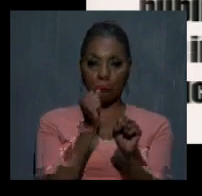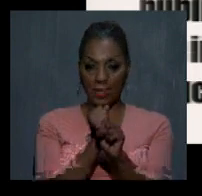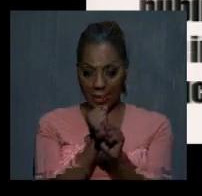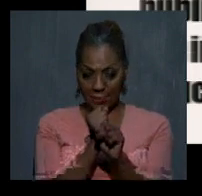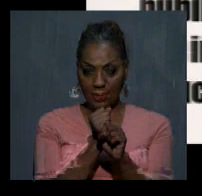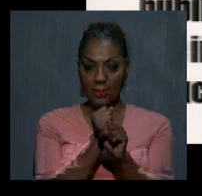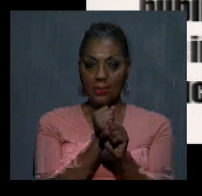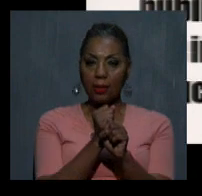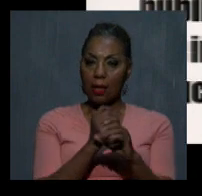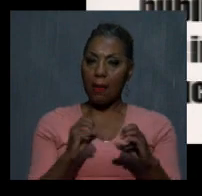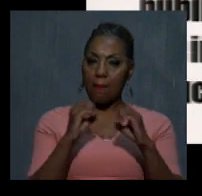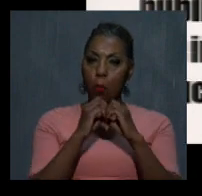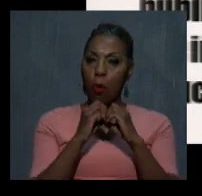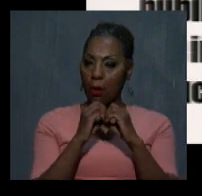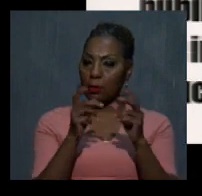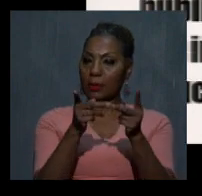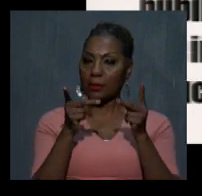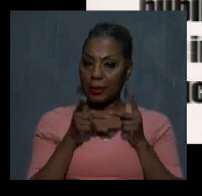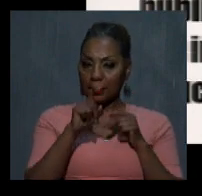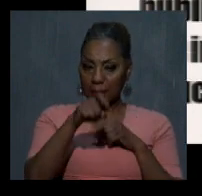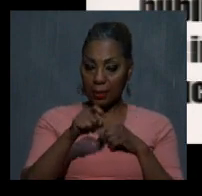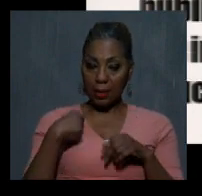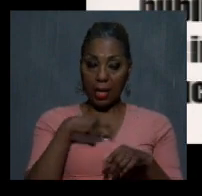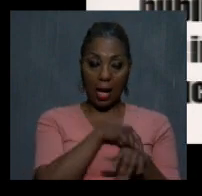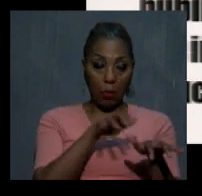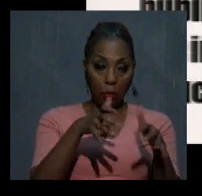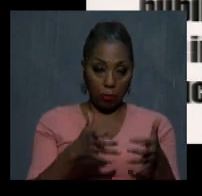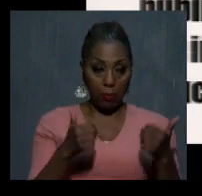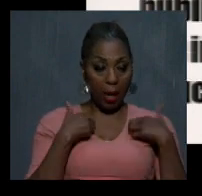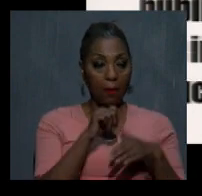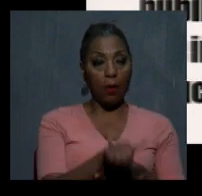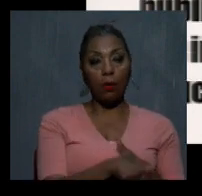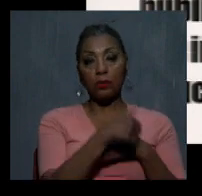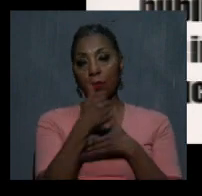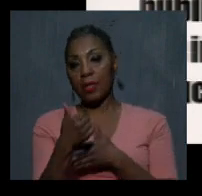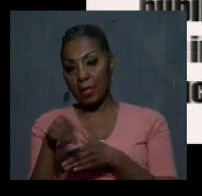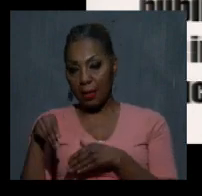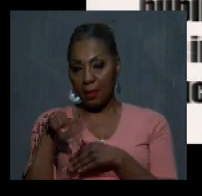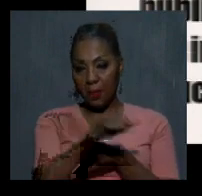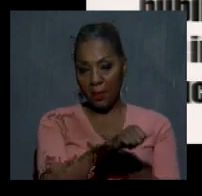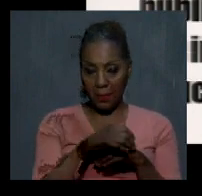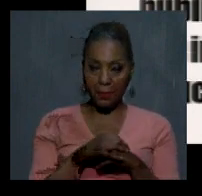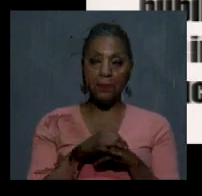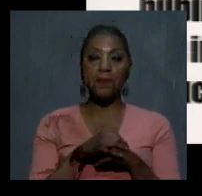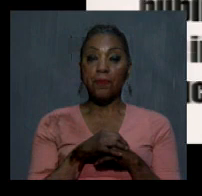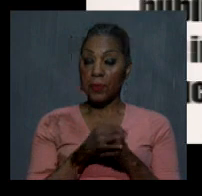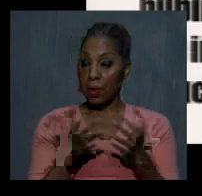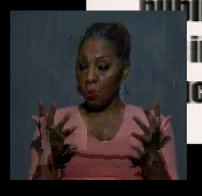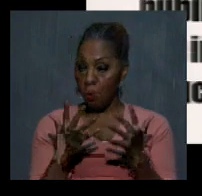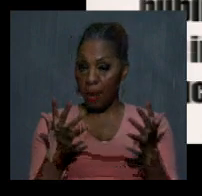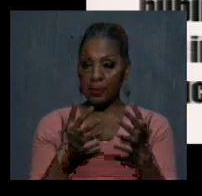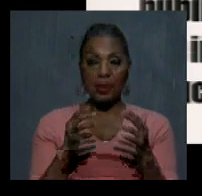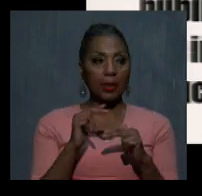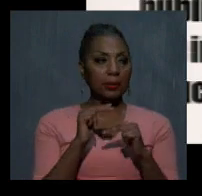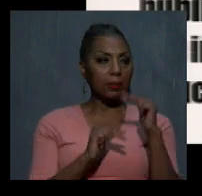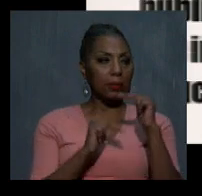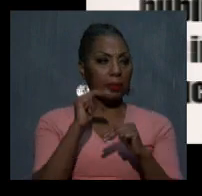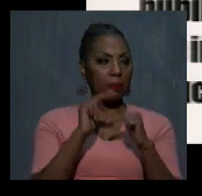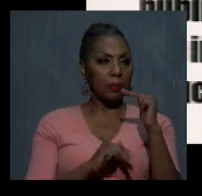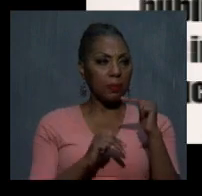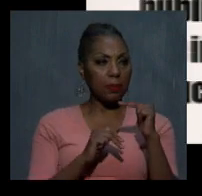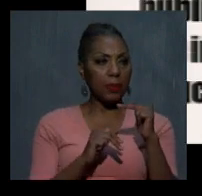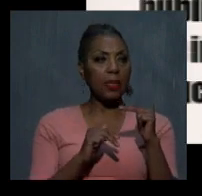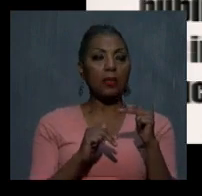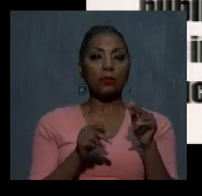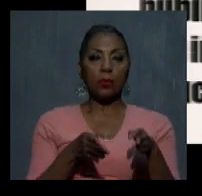the additional that are needed. The group has come up with an alternative payment method, which is a capacity building fund